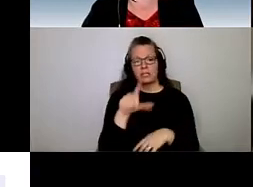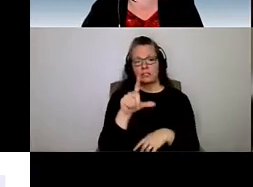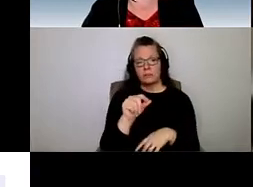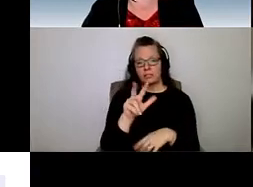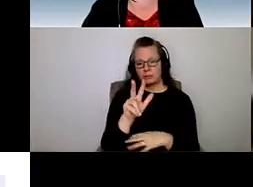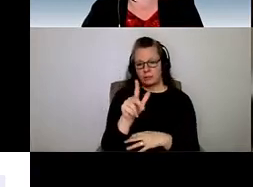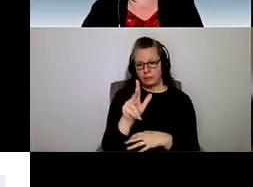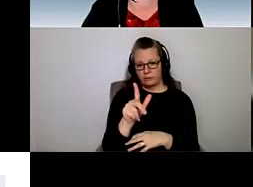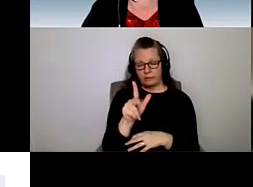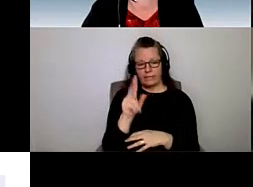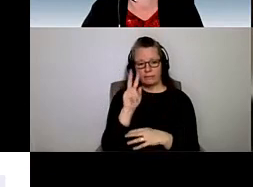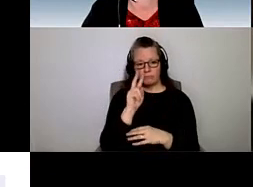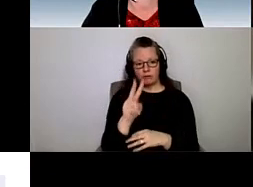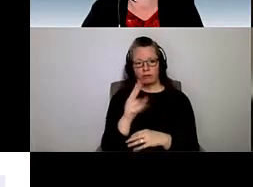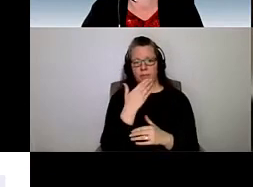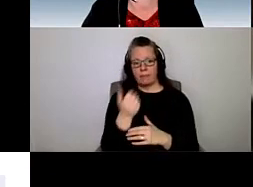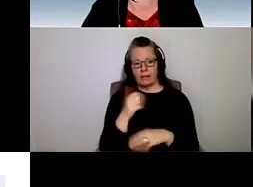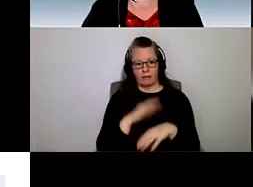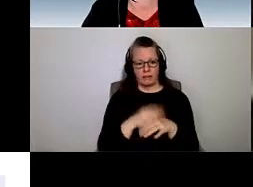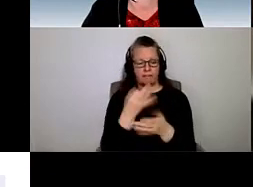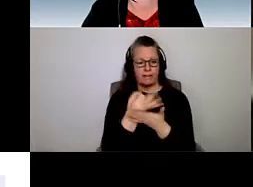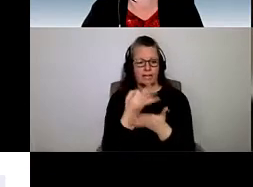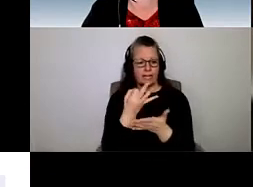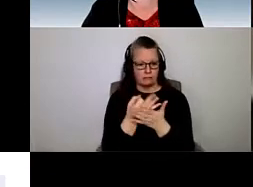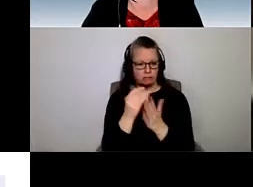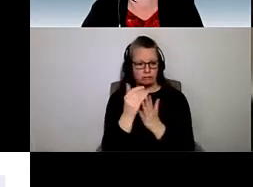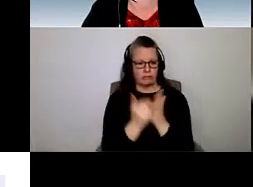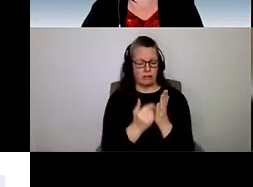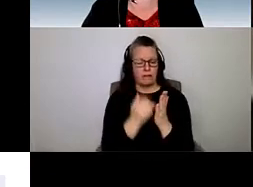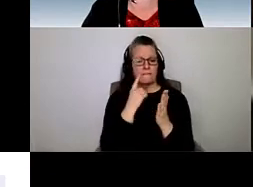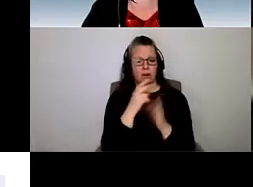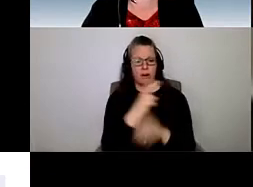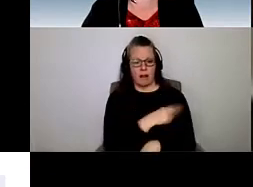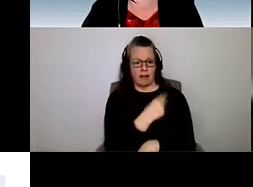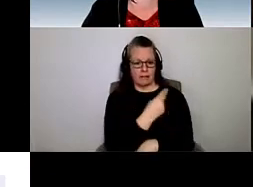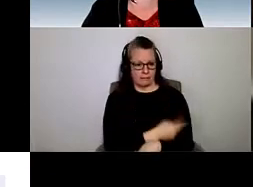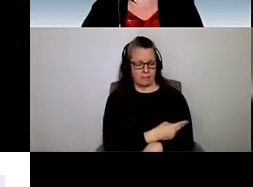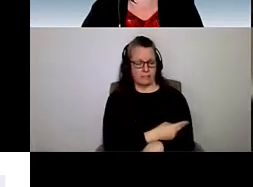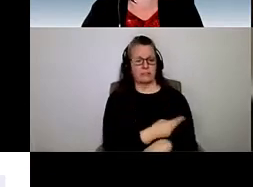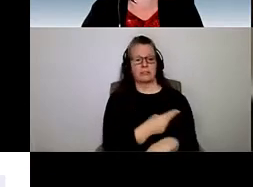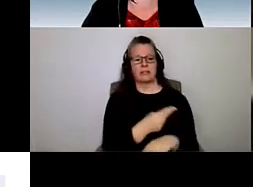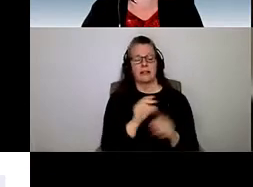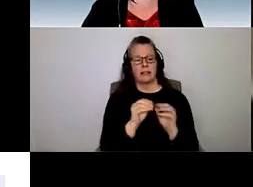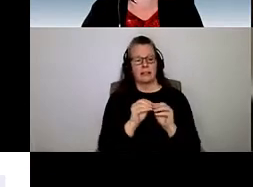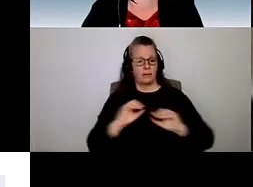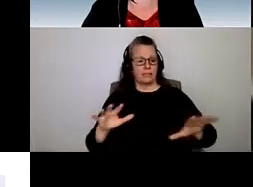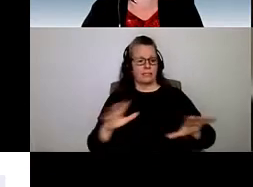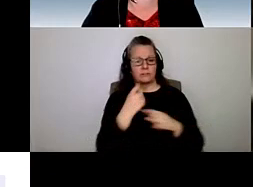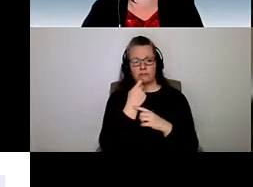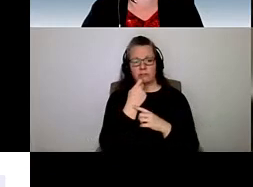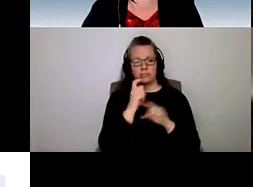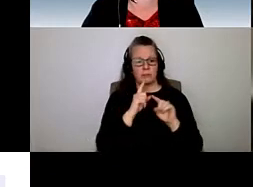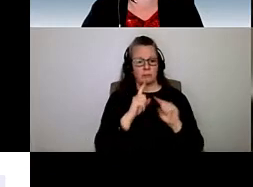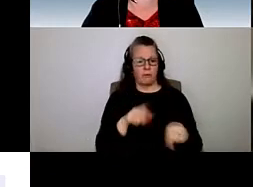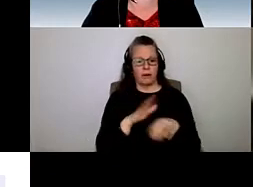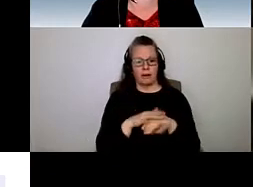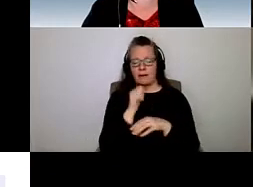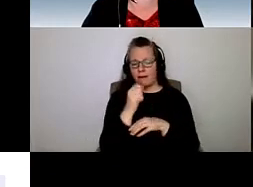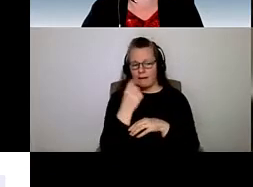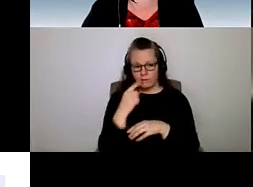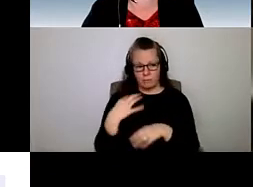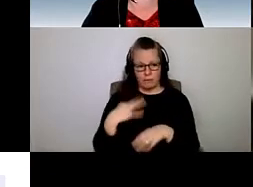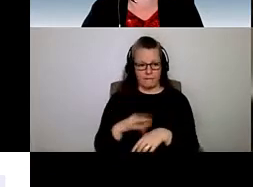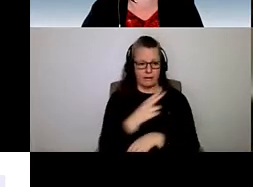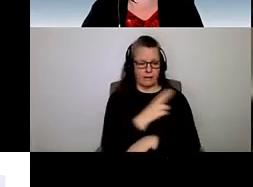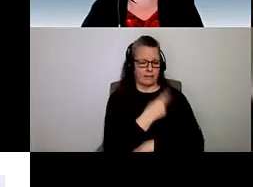2023 looks better on the financial turnaround for hospitals. Fitch released their recent report on not-for-profit hospitals,